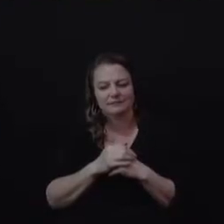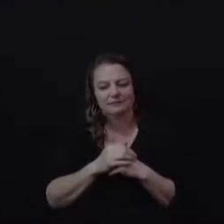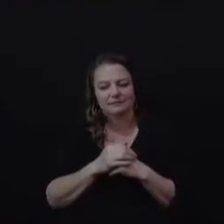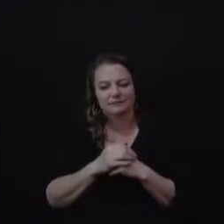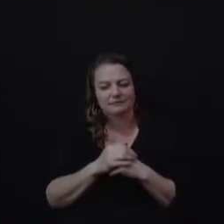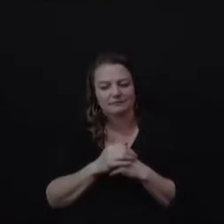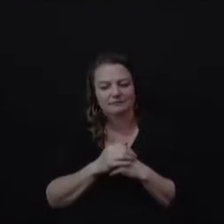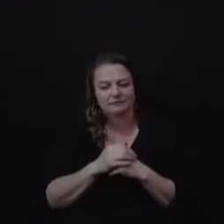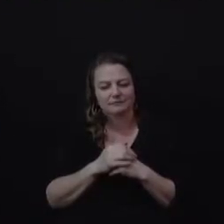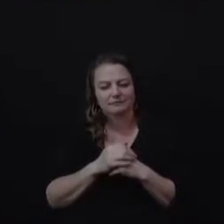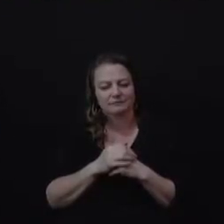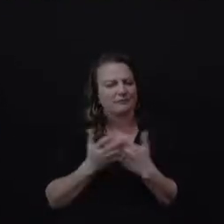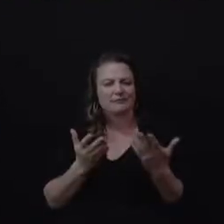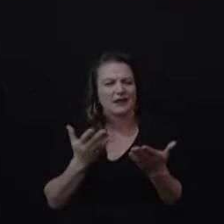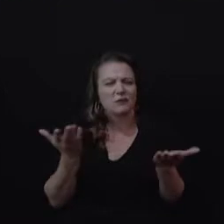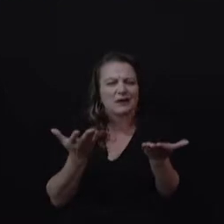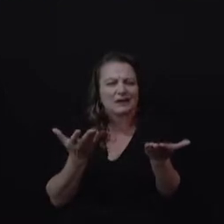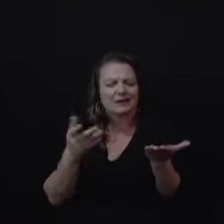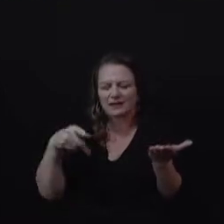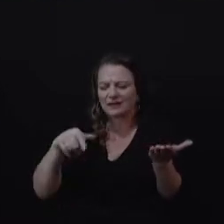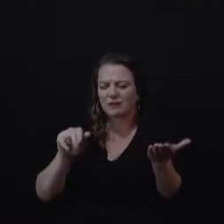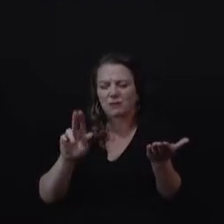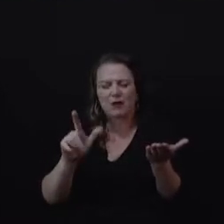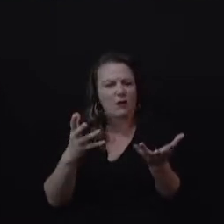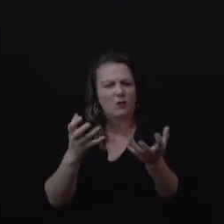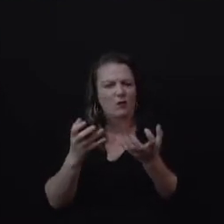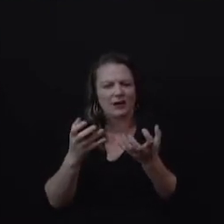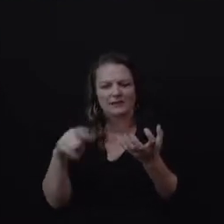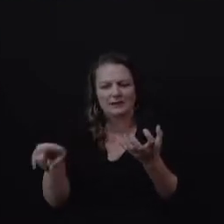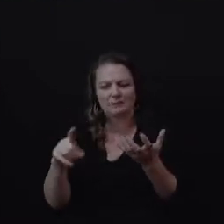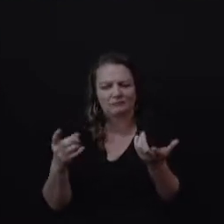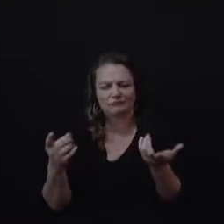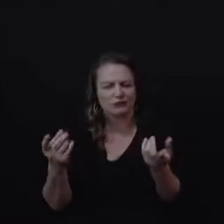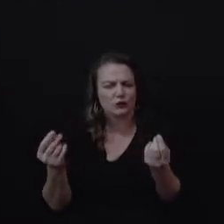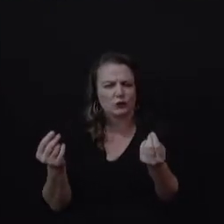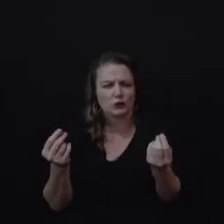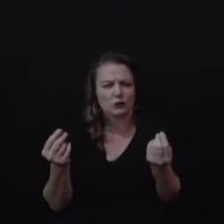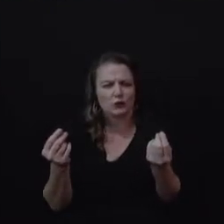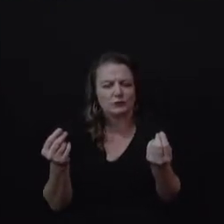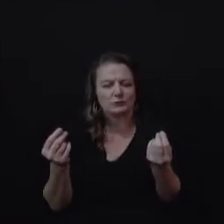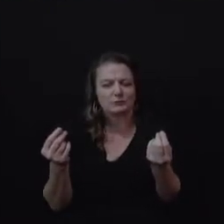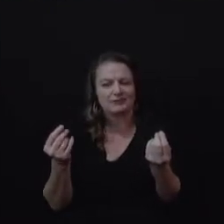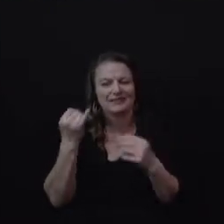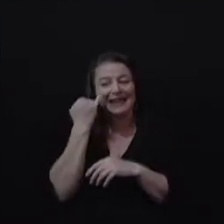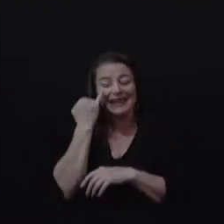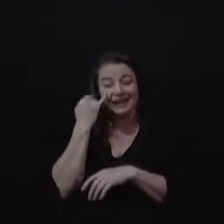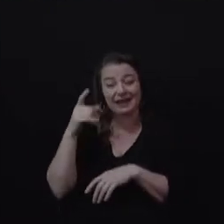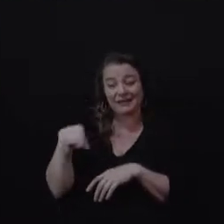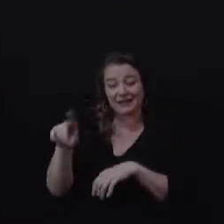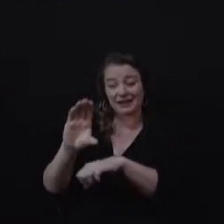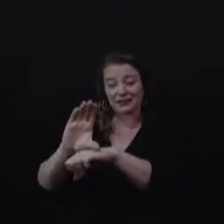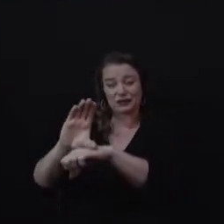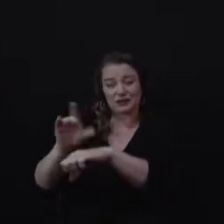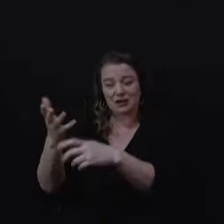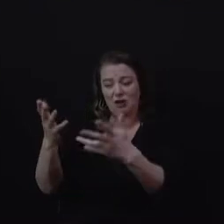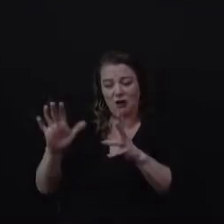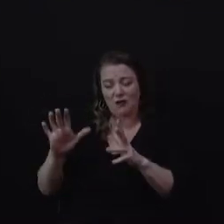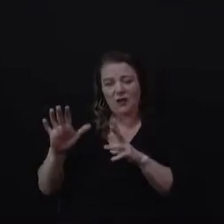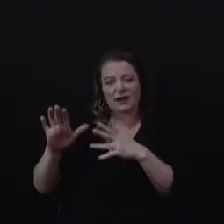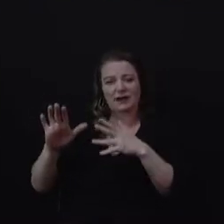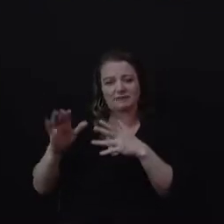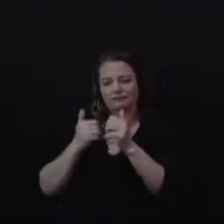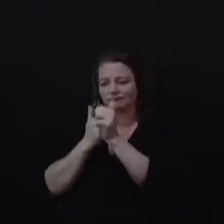What of what, Paul? What does Paul want them if they are already walking in their